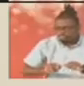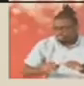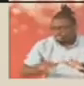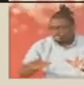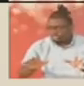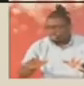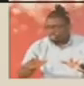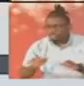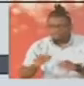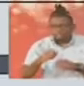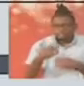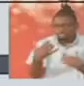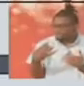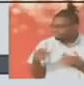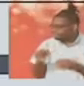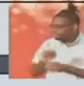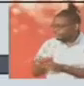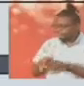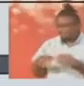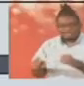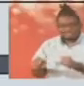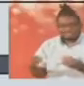here.